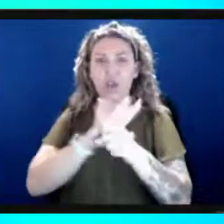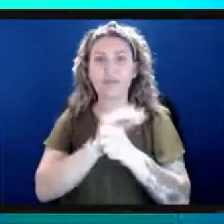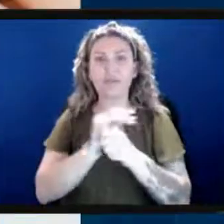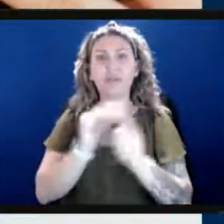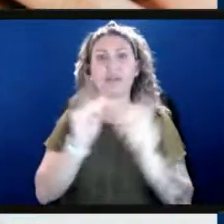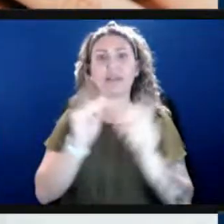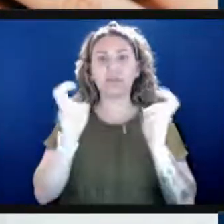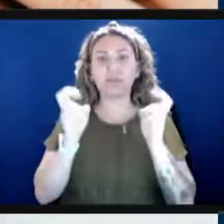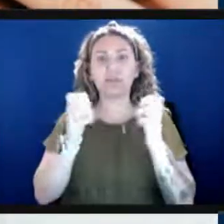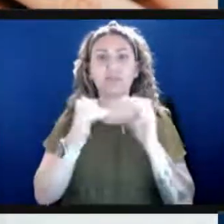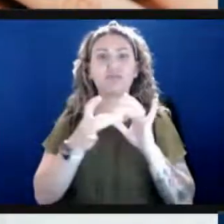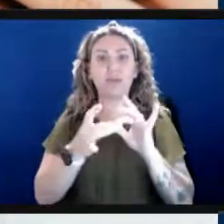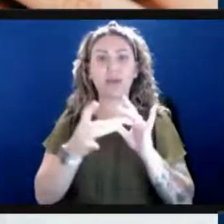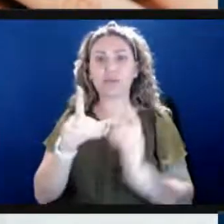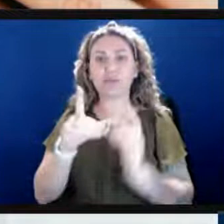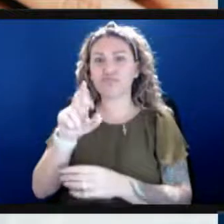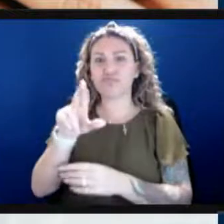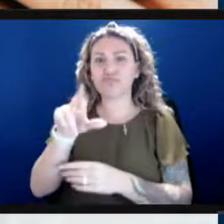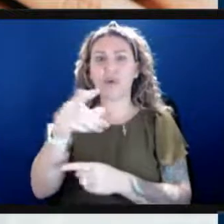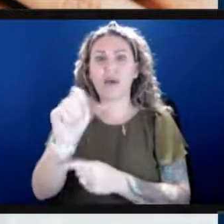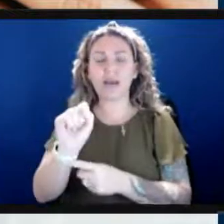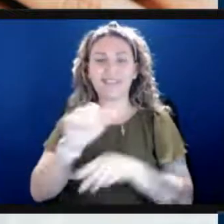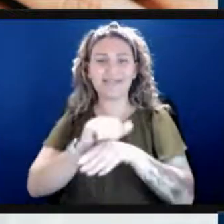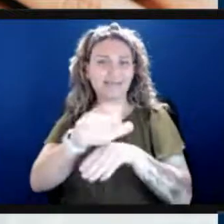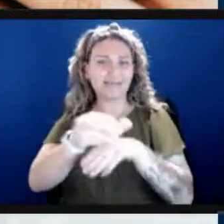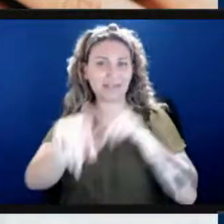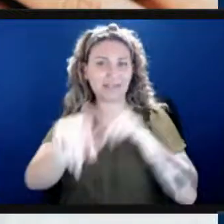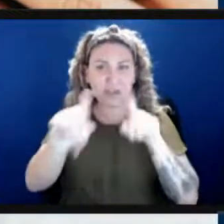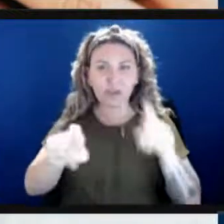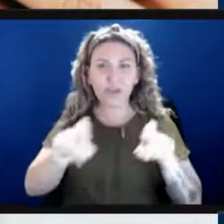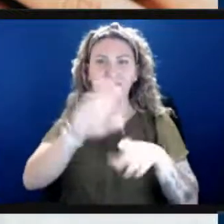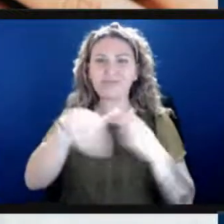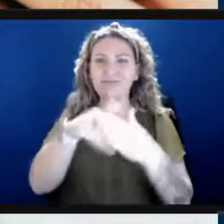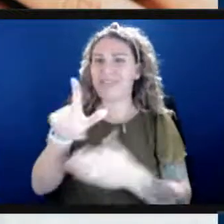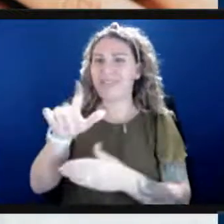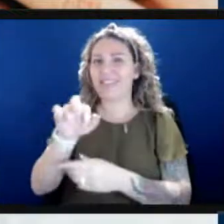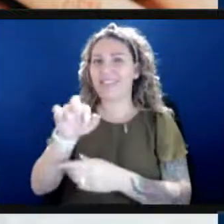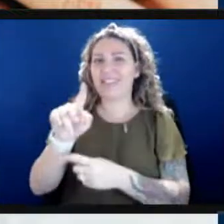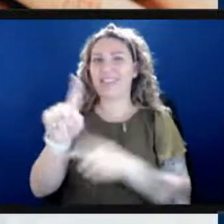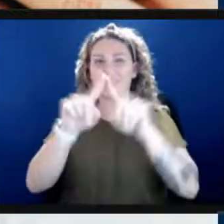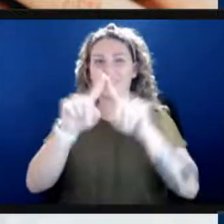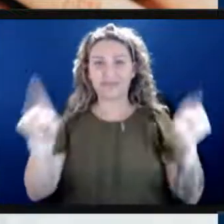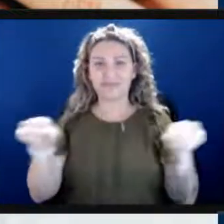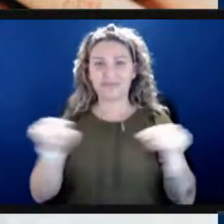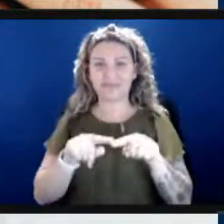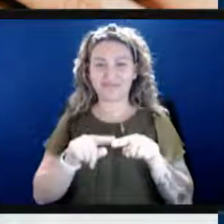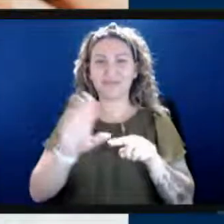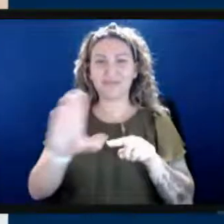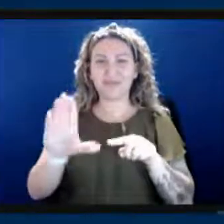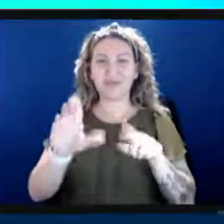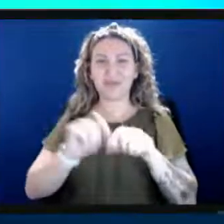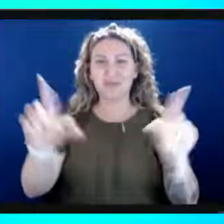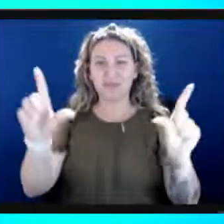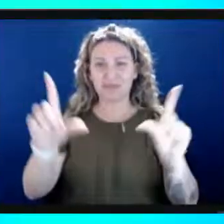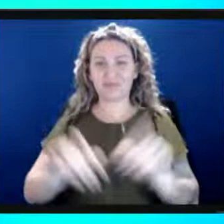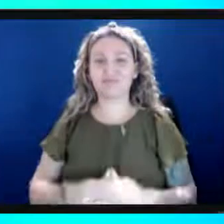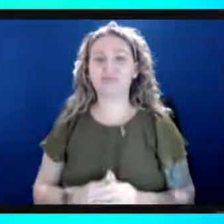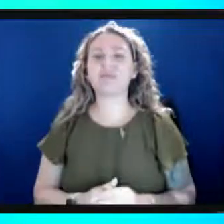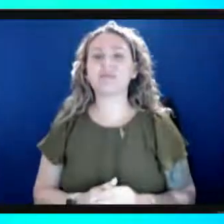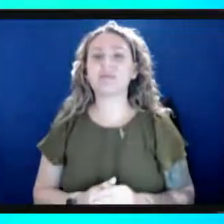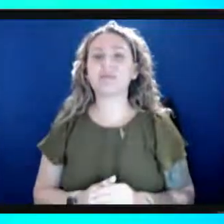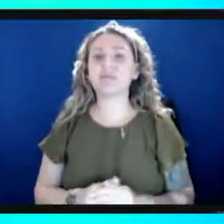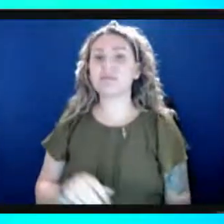us your questions on your chat thread via the email. The links to those are right here on your screen. Drug deaths among